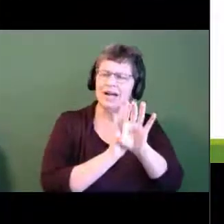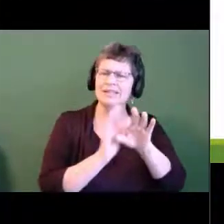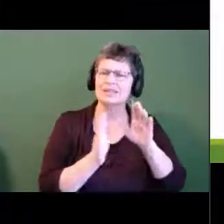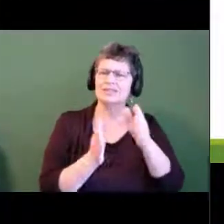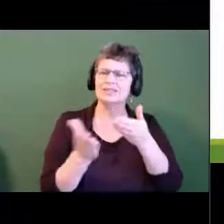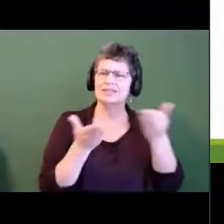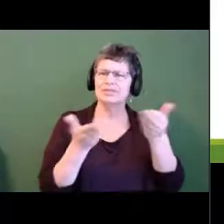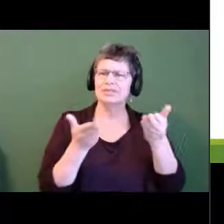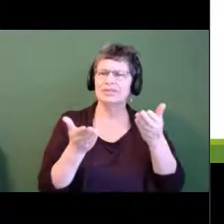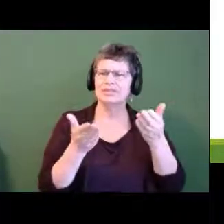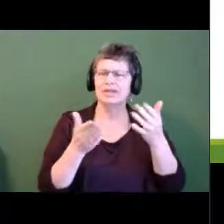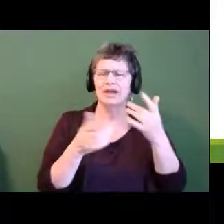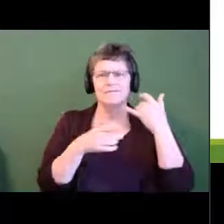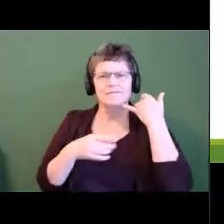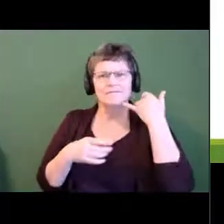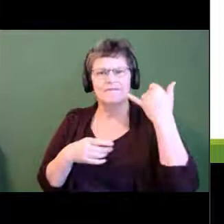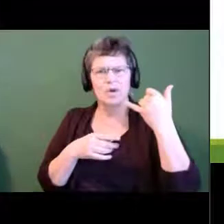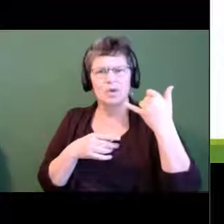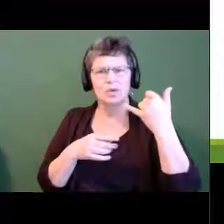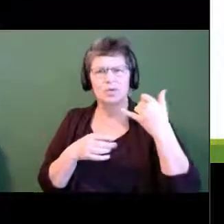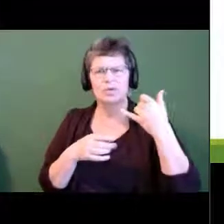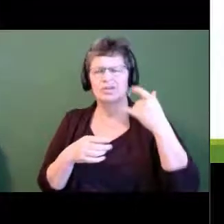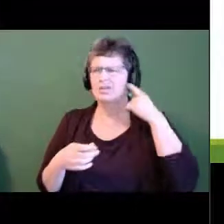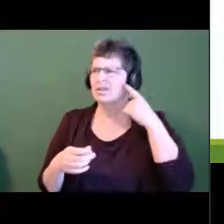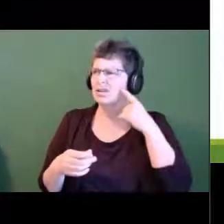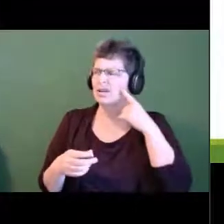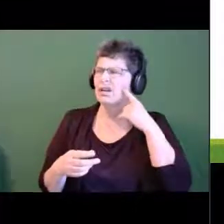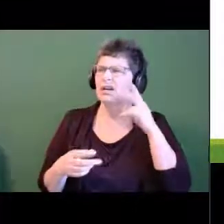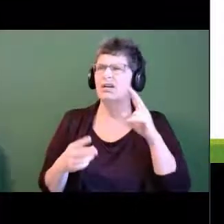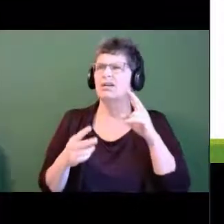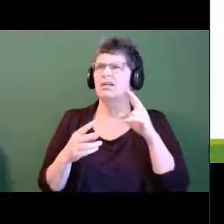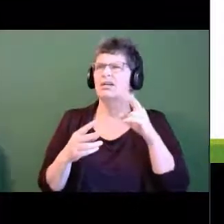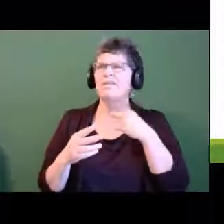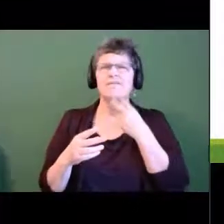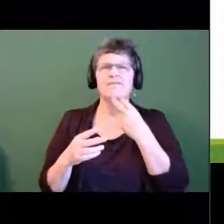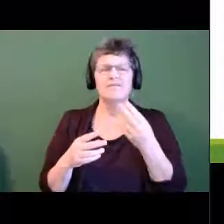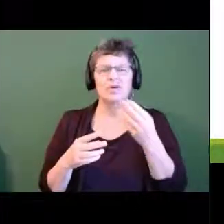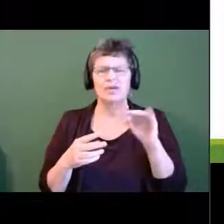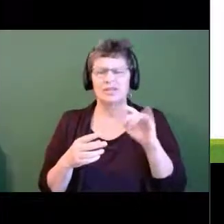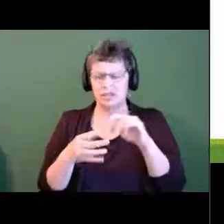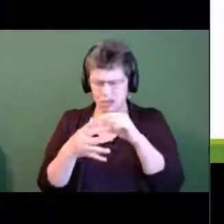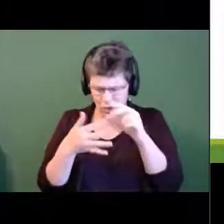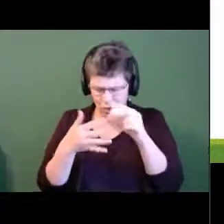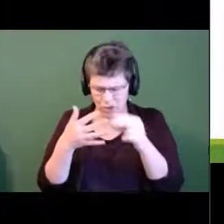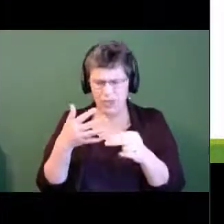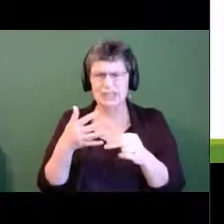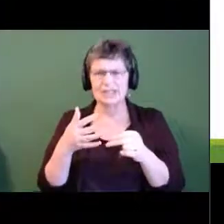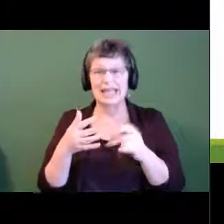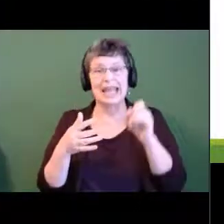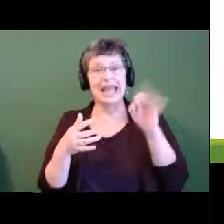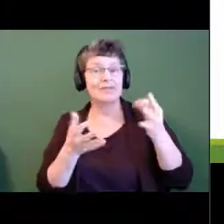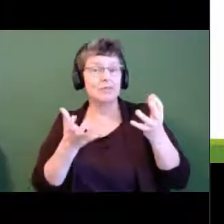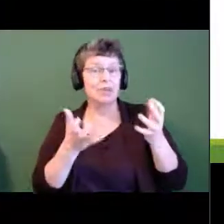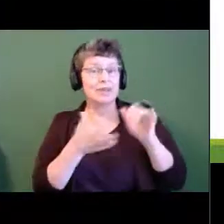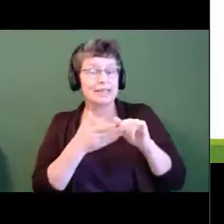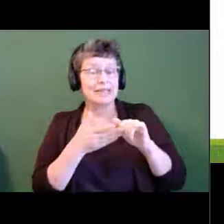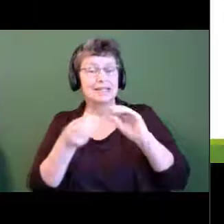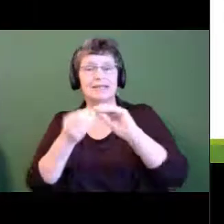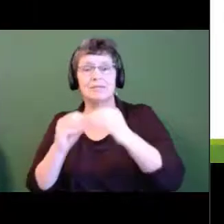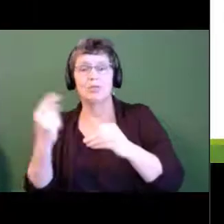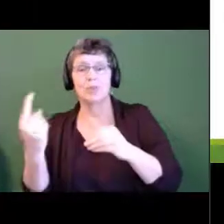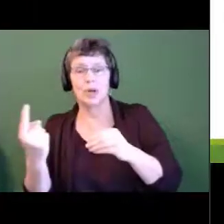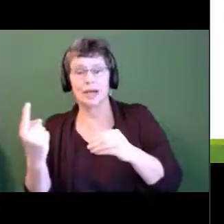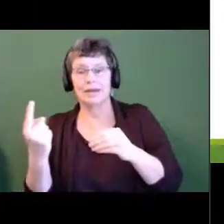voicemails that you get where you have to go through 10 choices to get what you want. That's been identified as a real barrier by